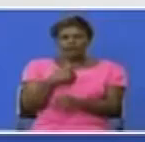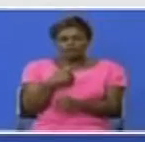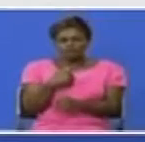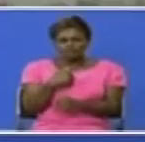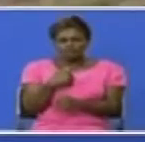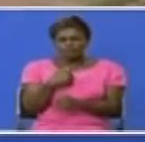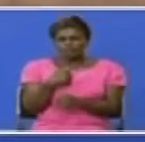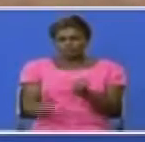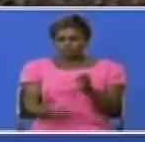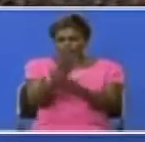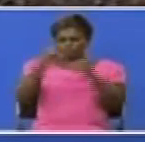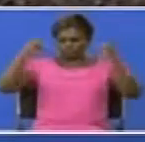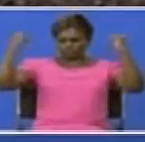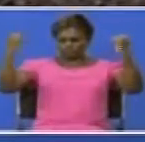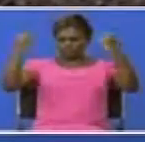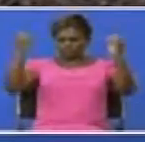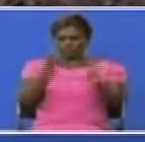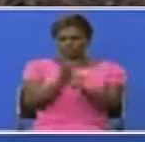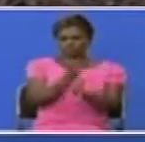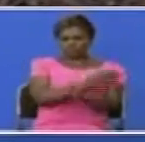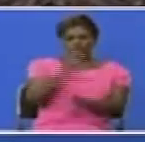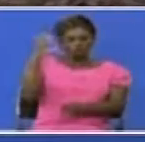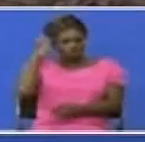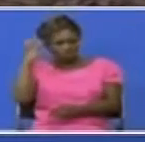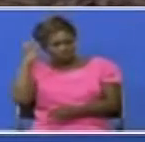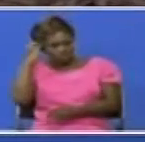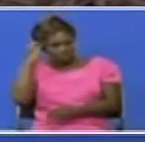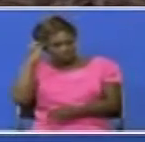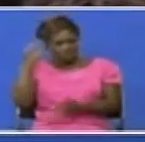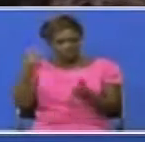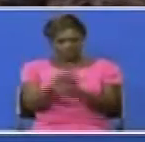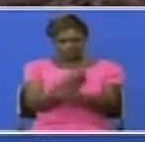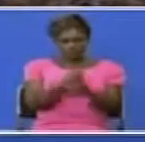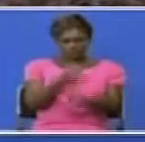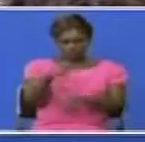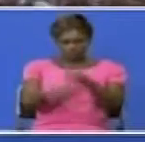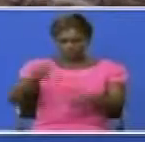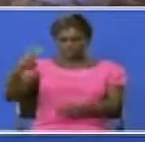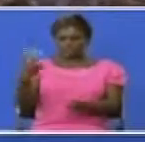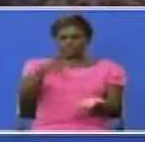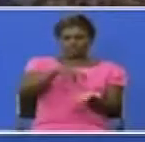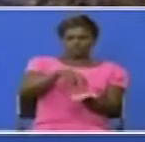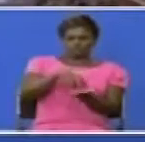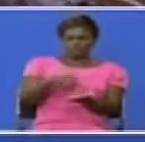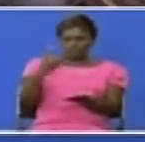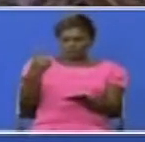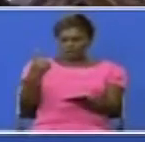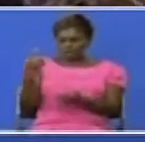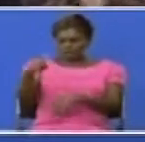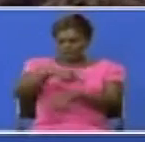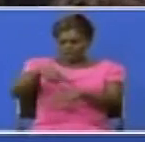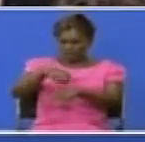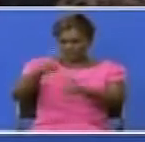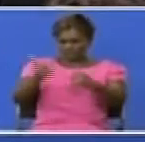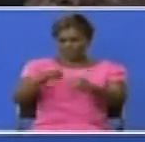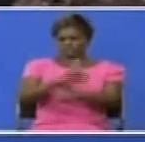one hour to emerge victors ahead of Canton College's Mud Pigs, who pedaled to the second place in 1 hour 6 minutes, while